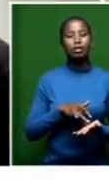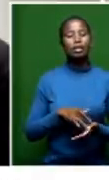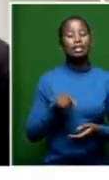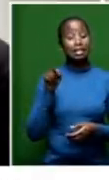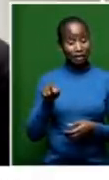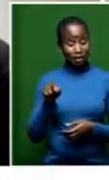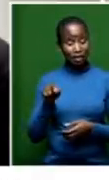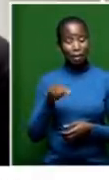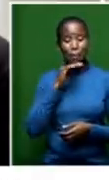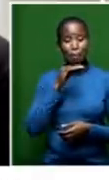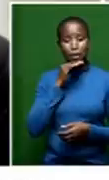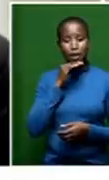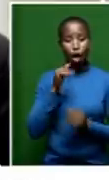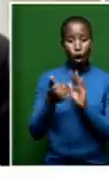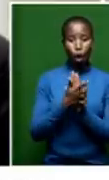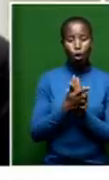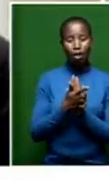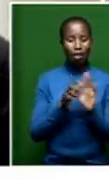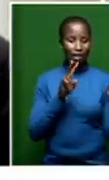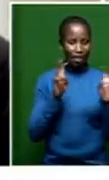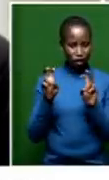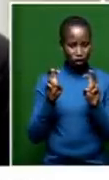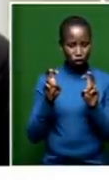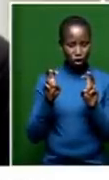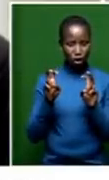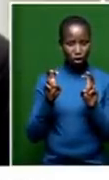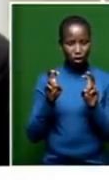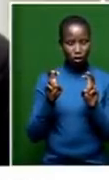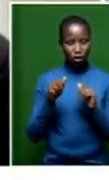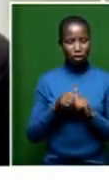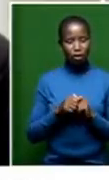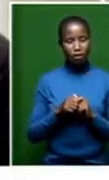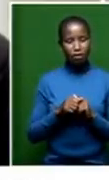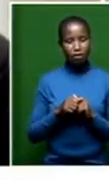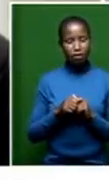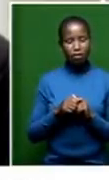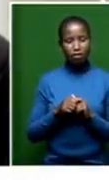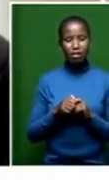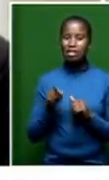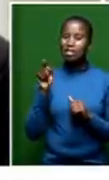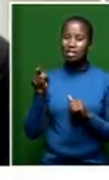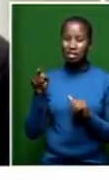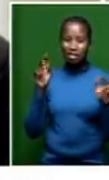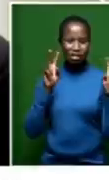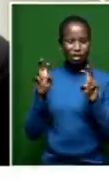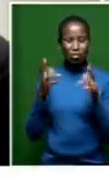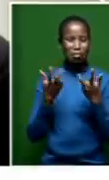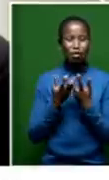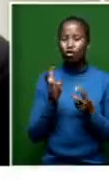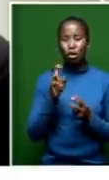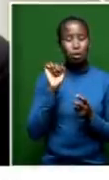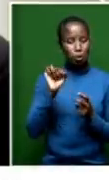of this particular legal issue? And how does this fit into your initial draft